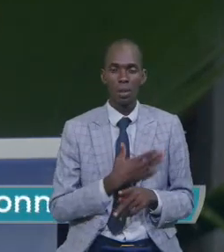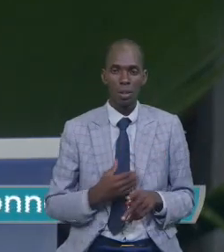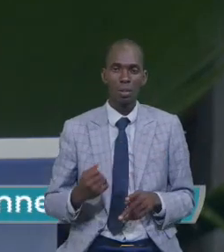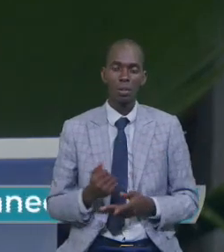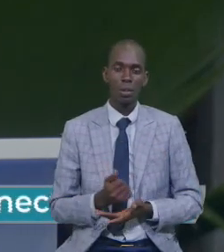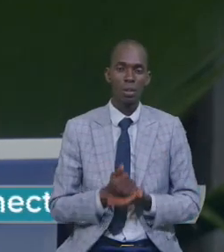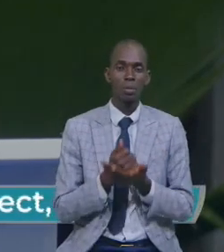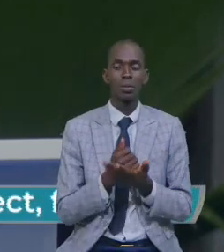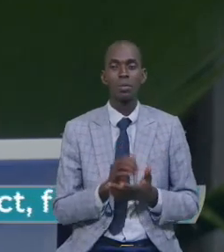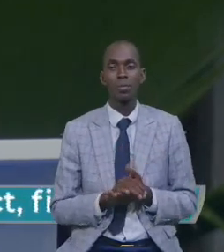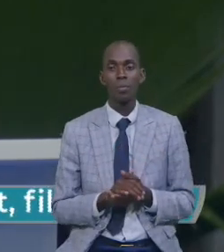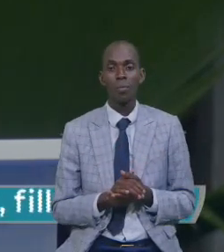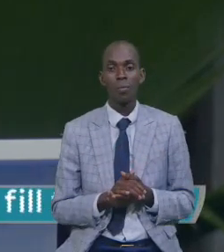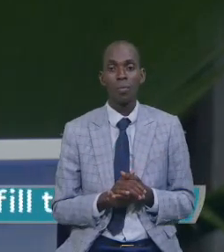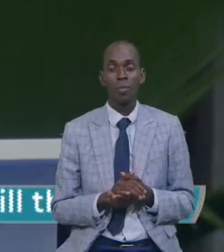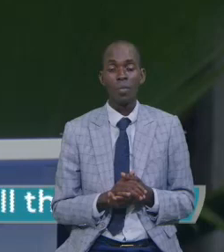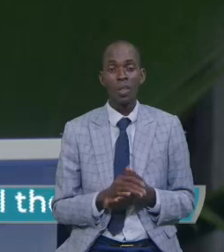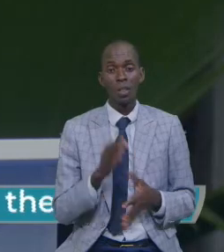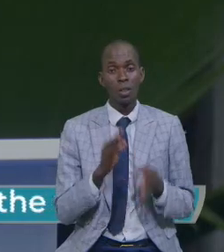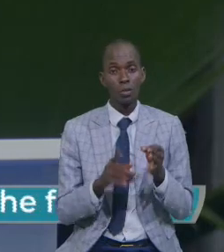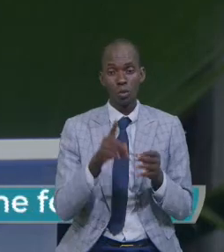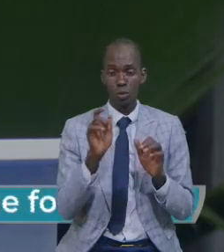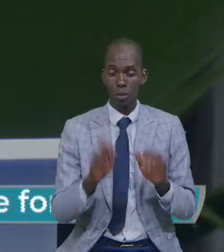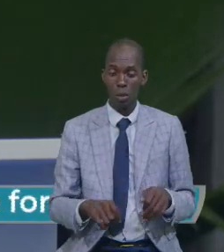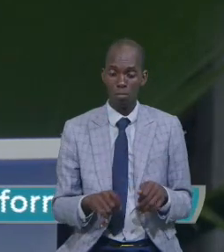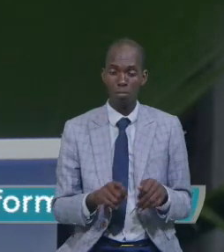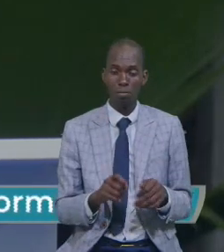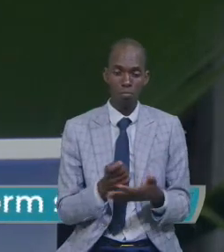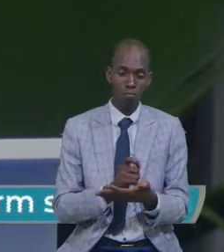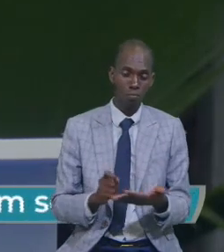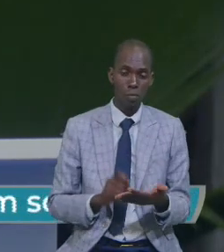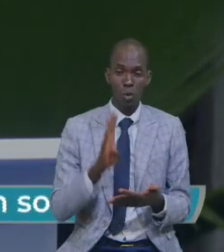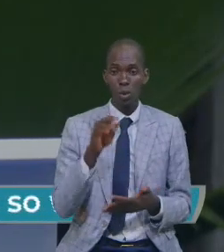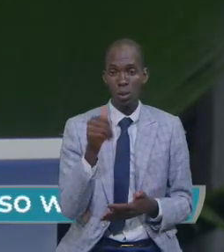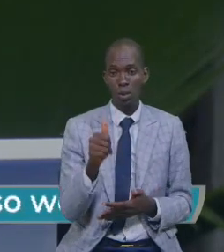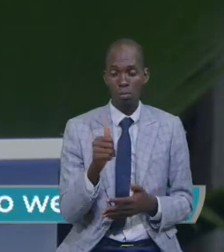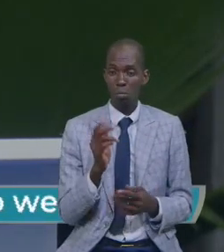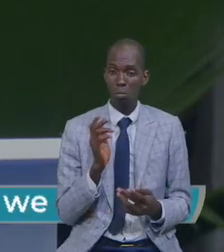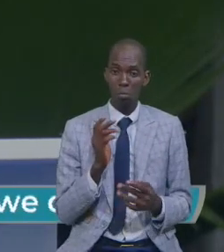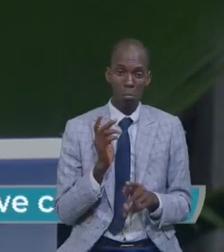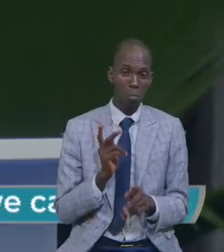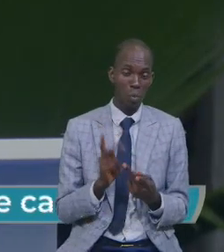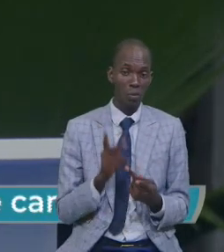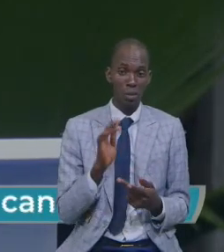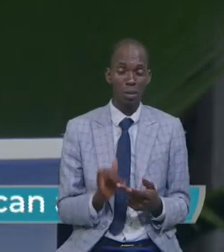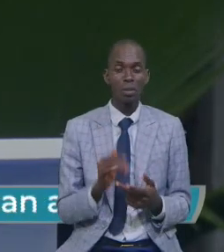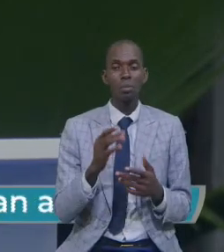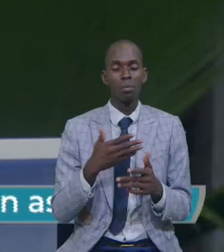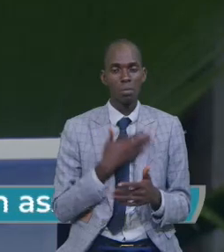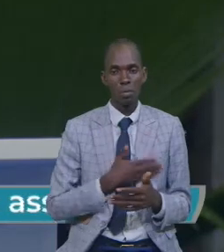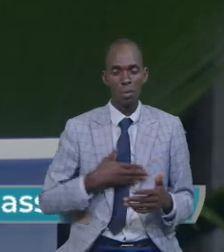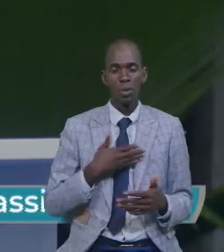If they are filling it by themselves, please read it correctly and ensure that the names are correct, the phone numbers are